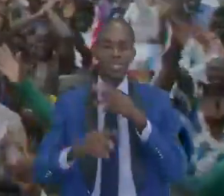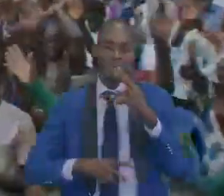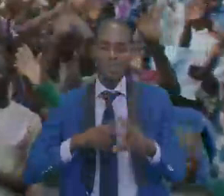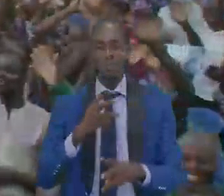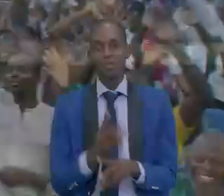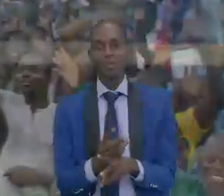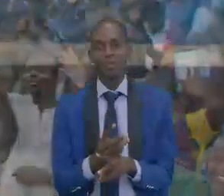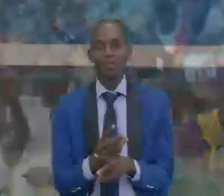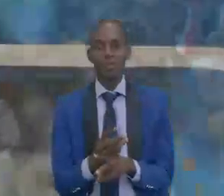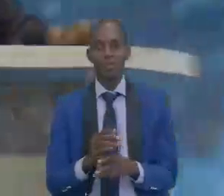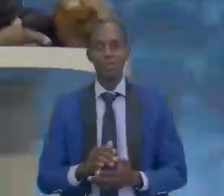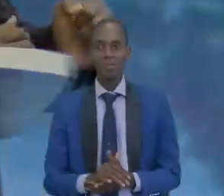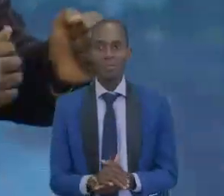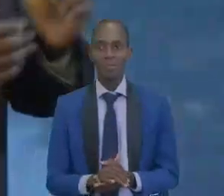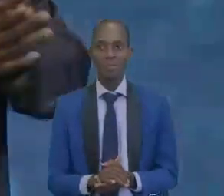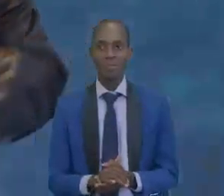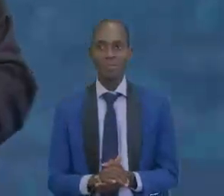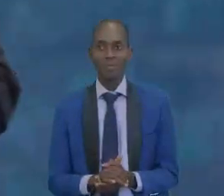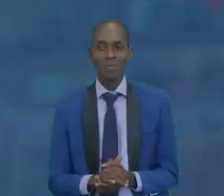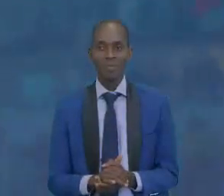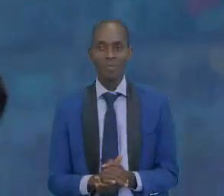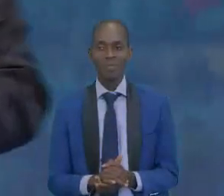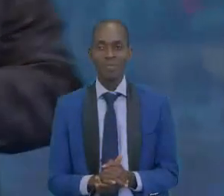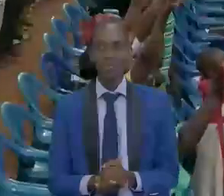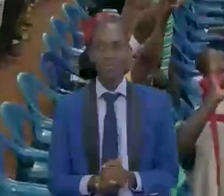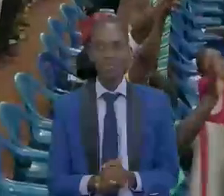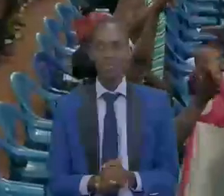Coach Lamont is the man.